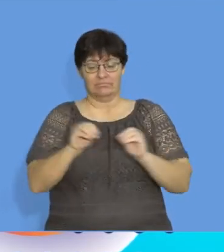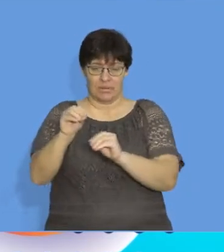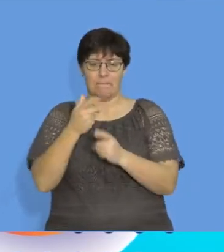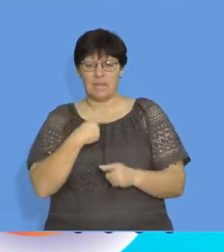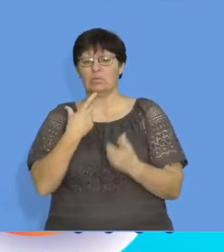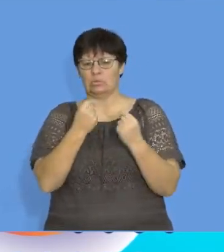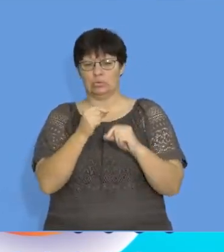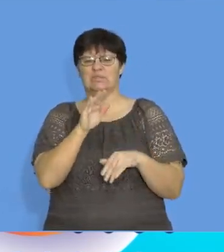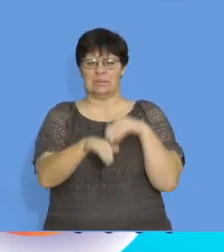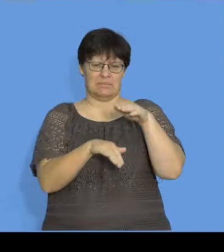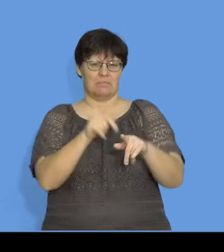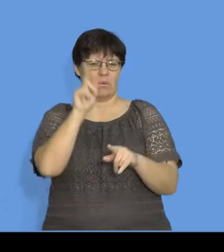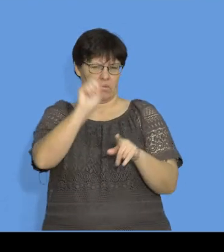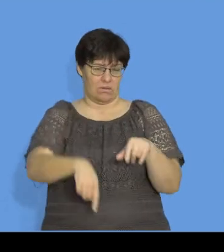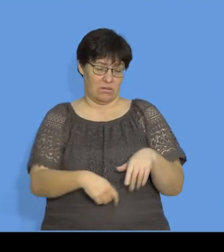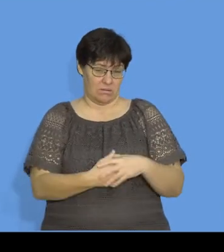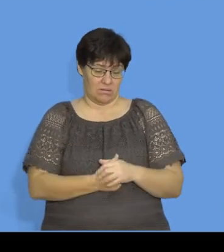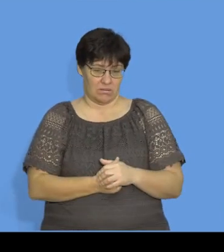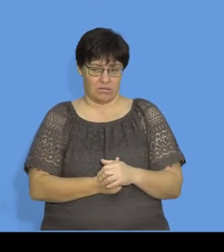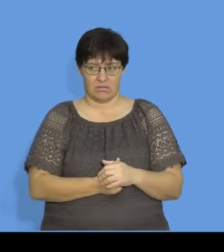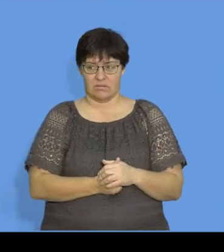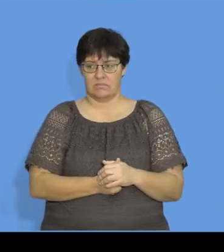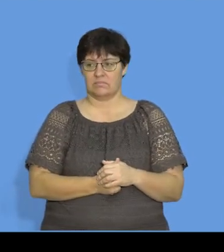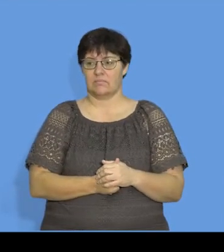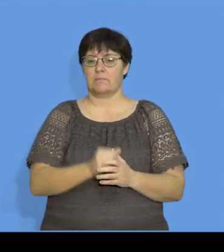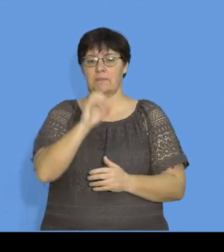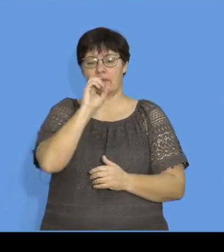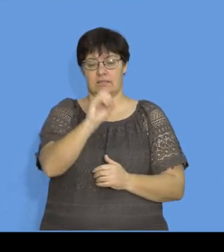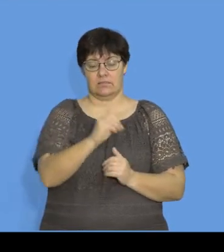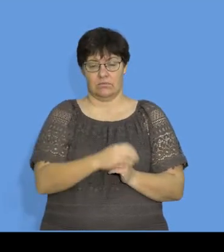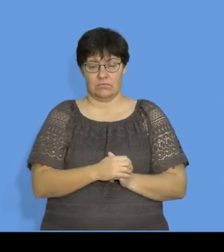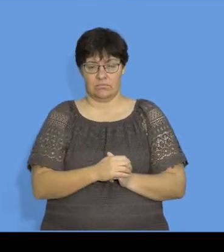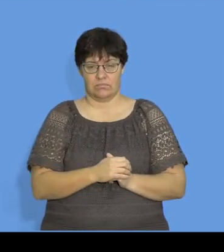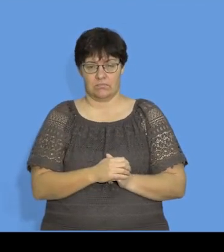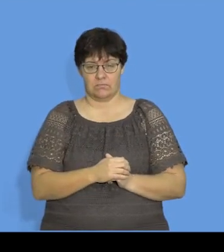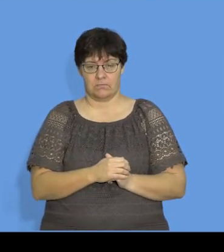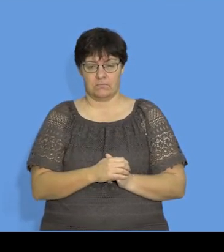do all the maths. So I've got 0,